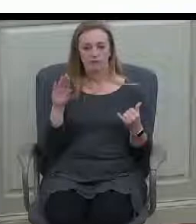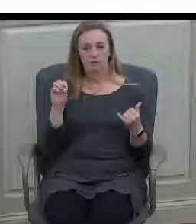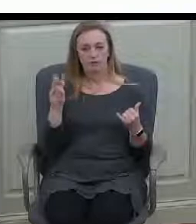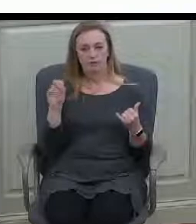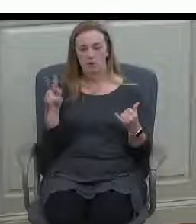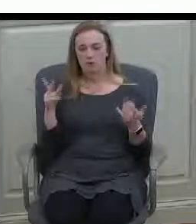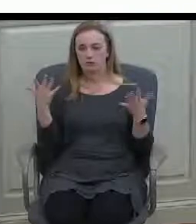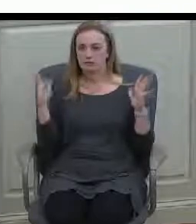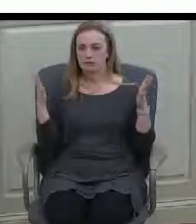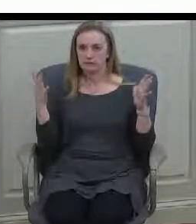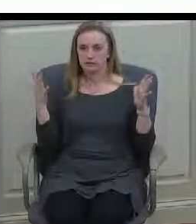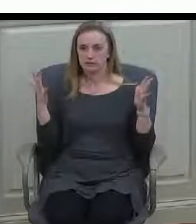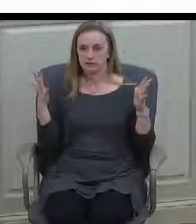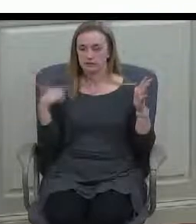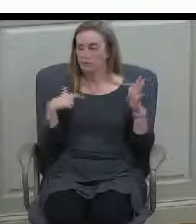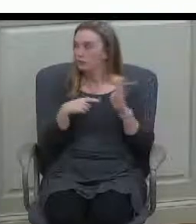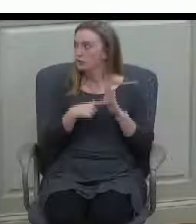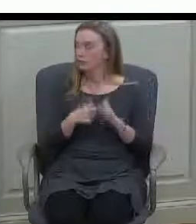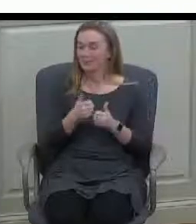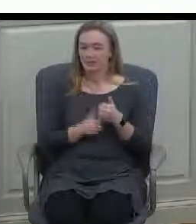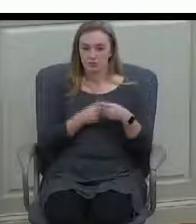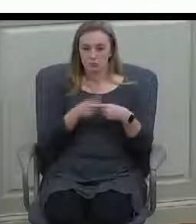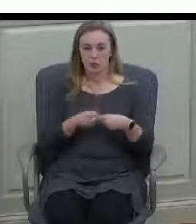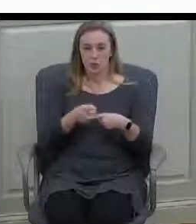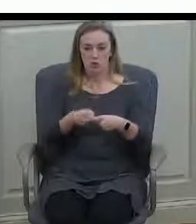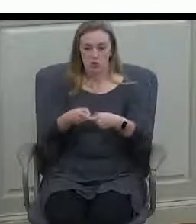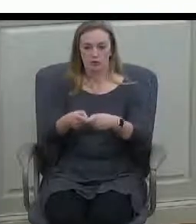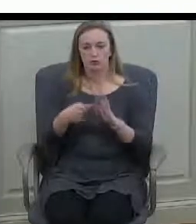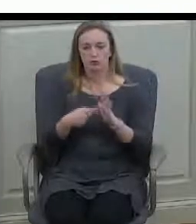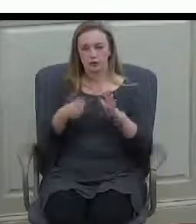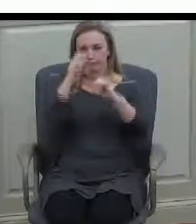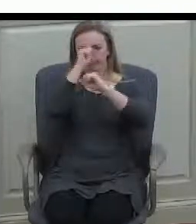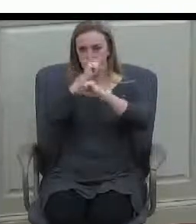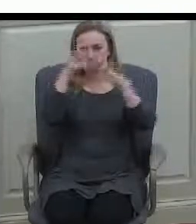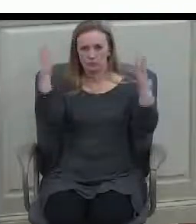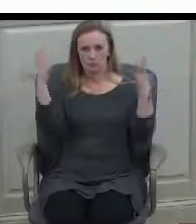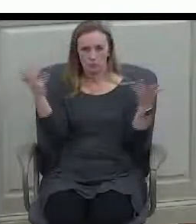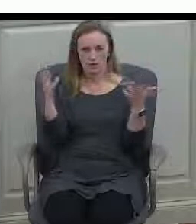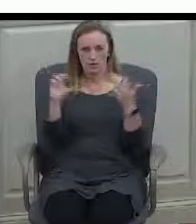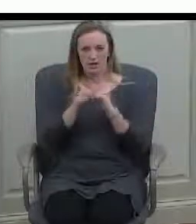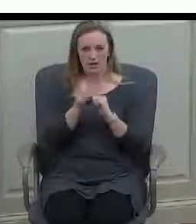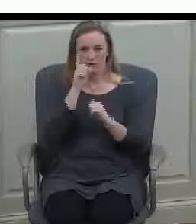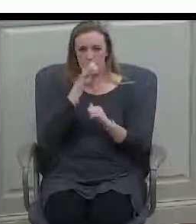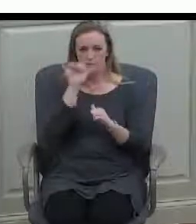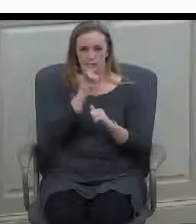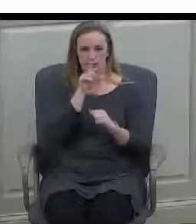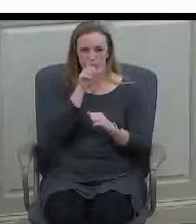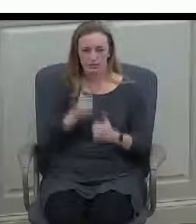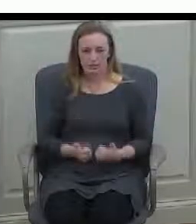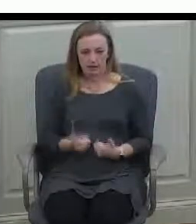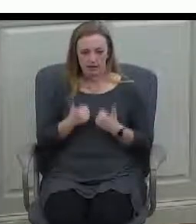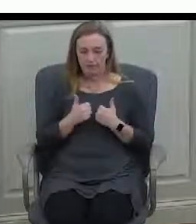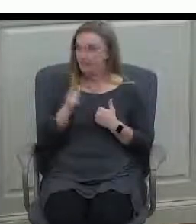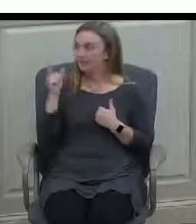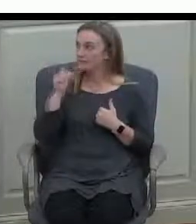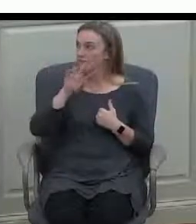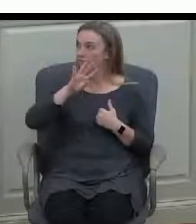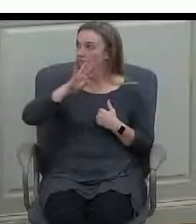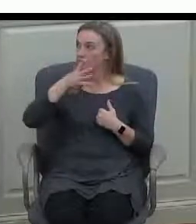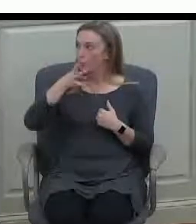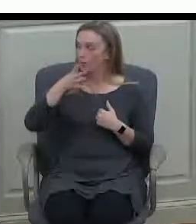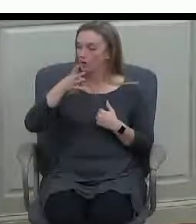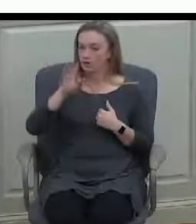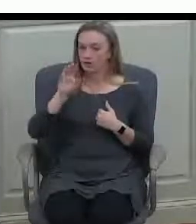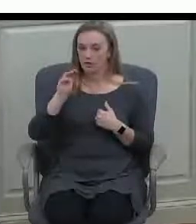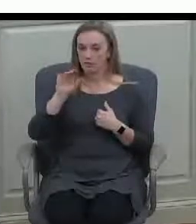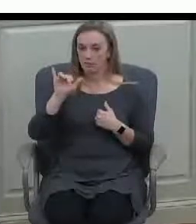of what we envision and how that plays out in real plan. So this is 4th Street. Main